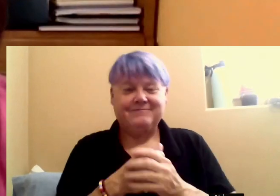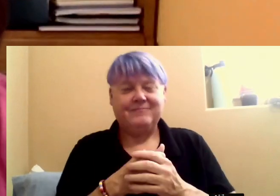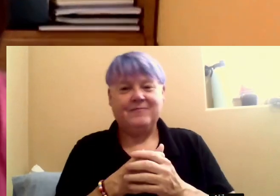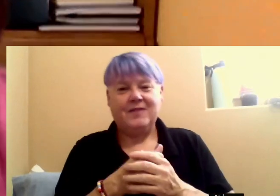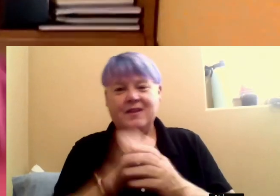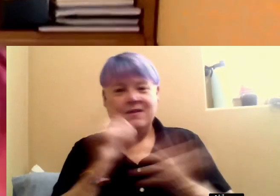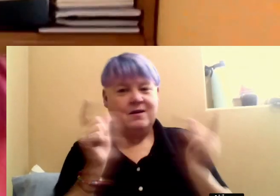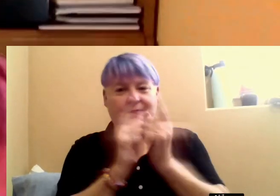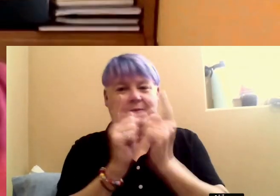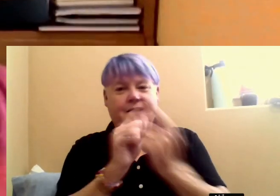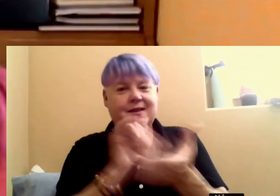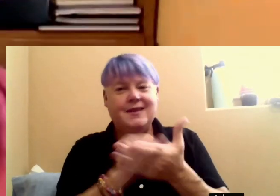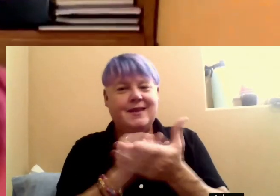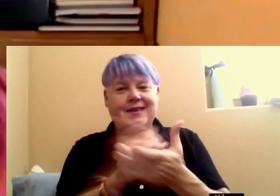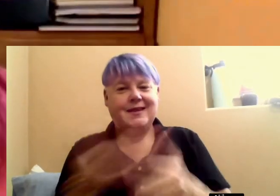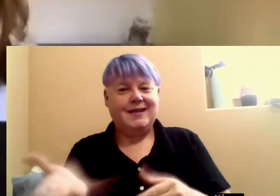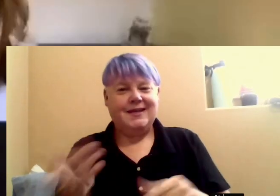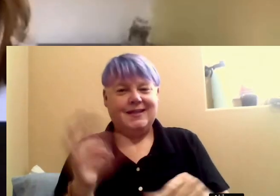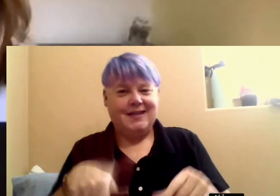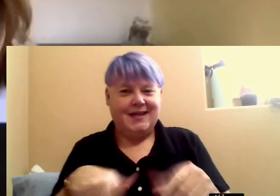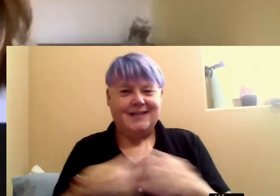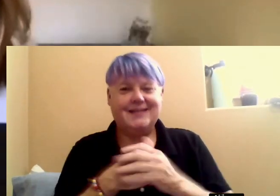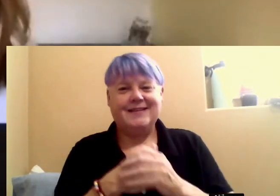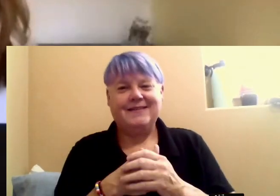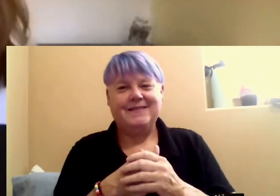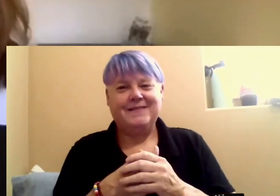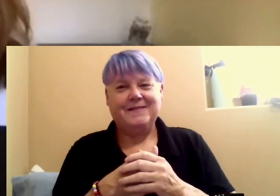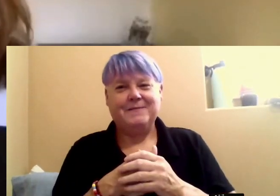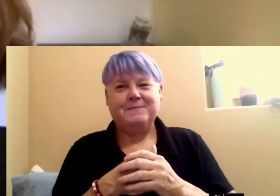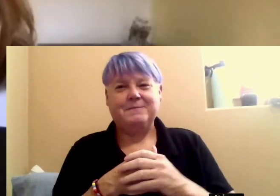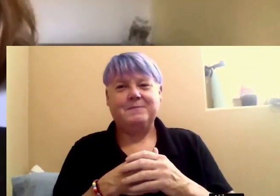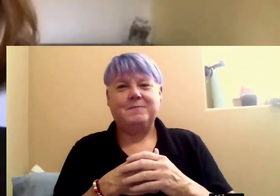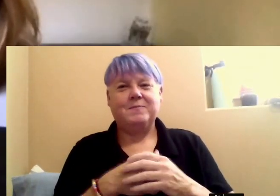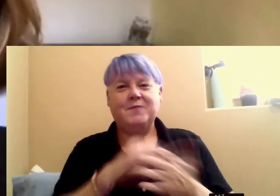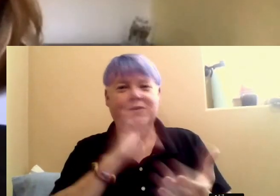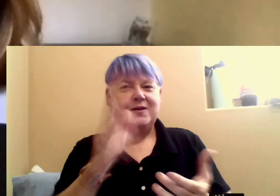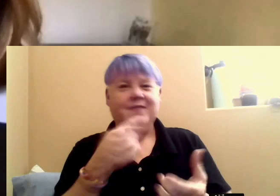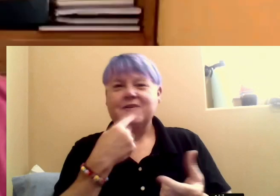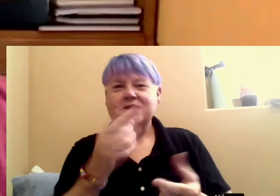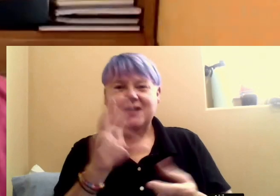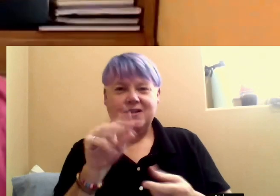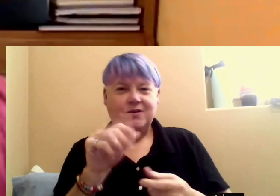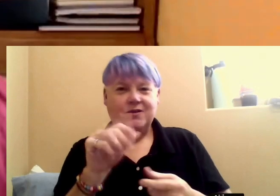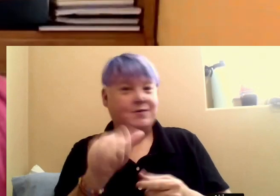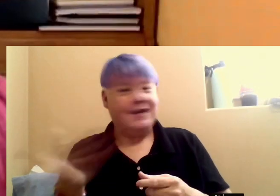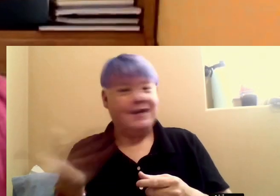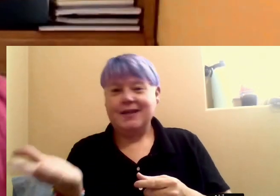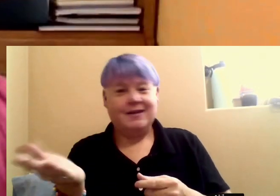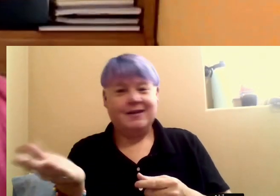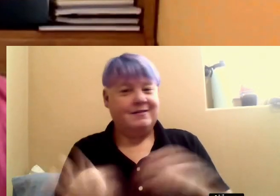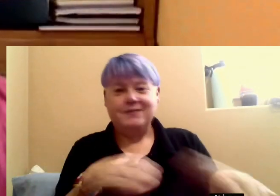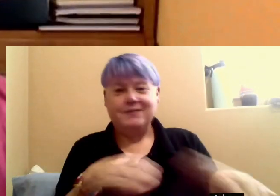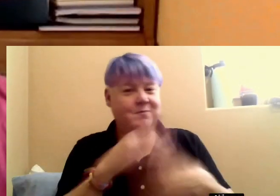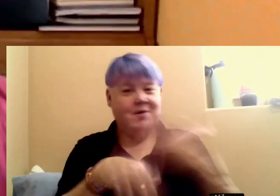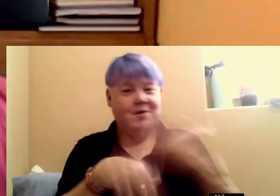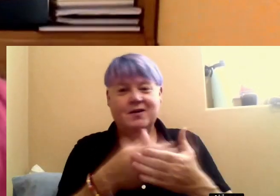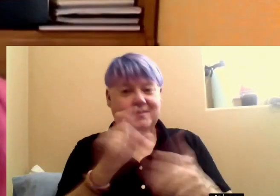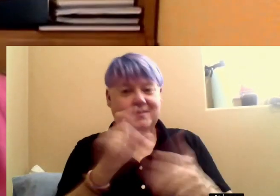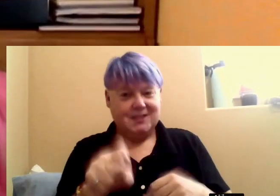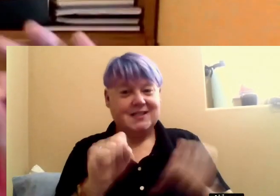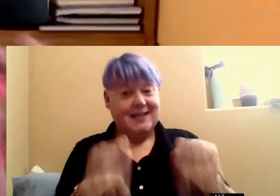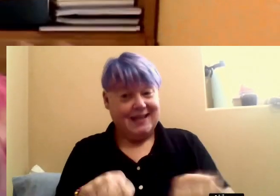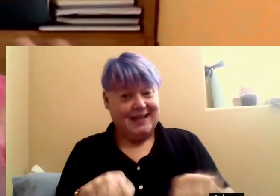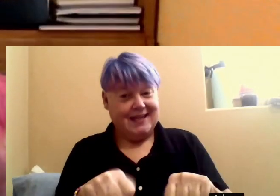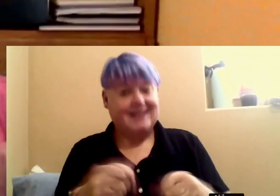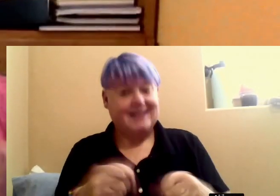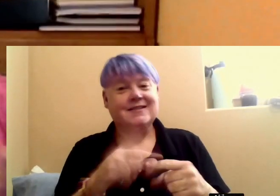thing, Candace. But you never say no to anything. That's true. Nope. Do them all as much as I can, unless I run out of time.